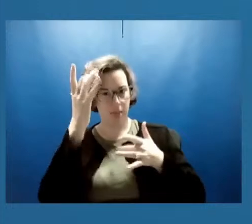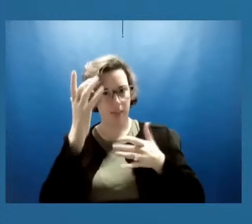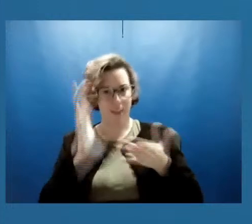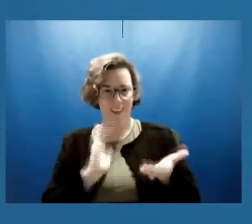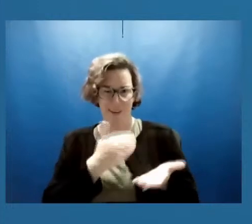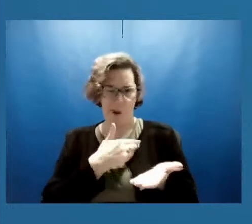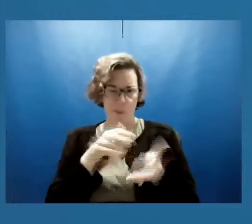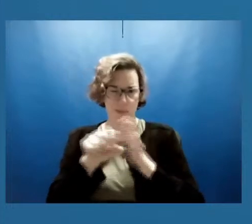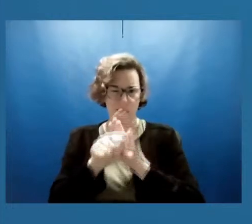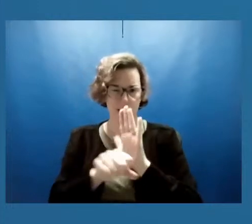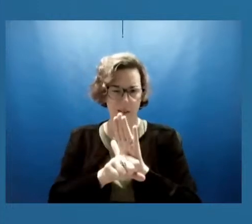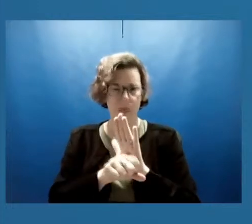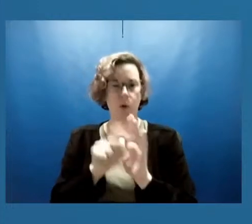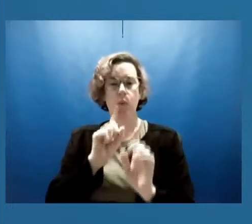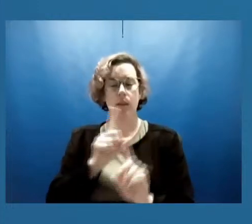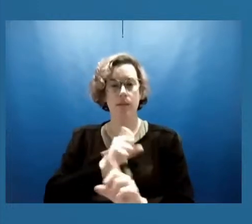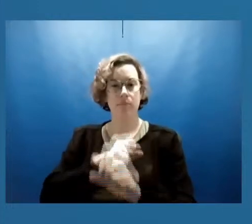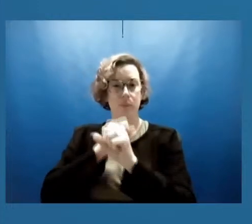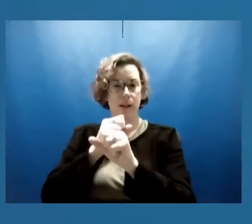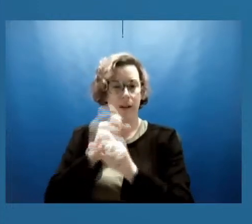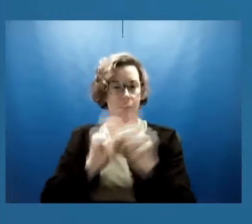about protecting people. Thank you, Roger.